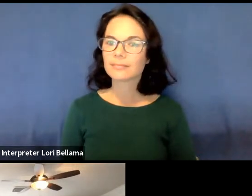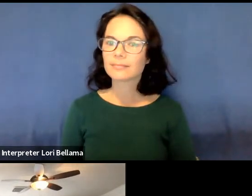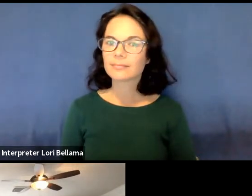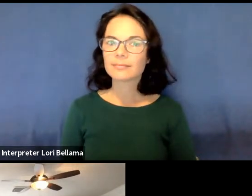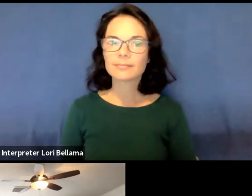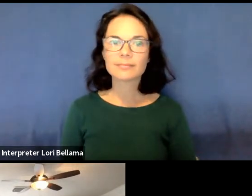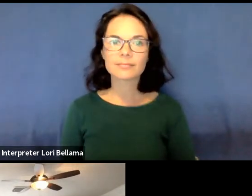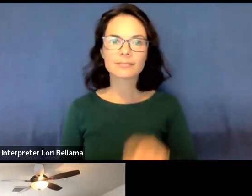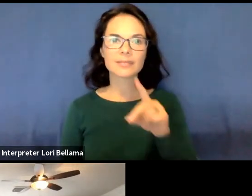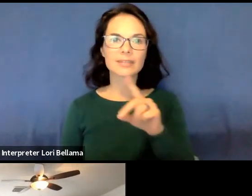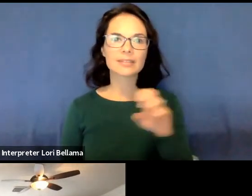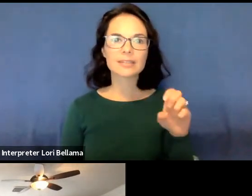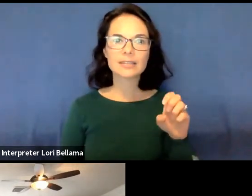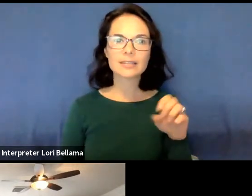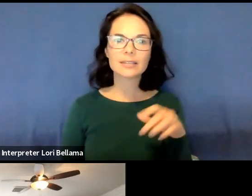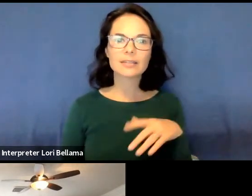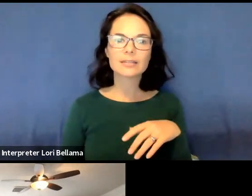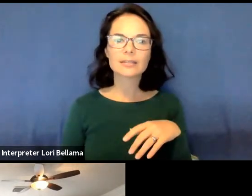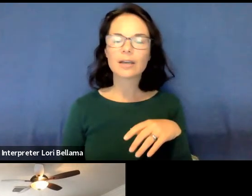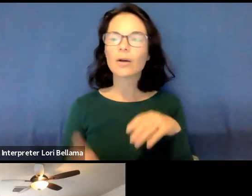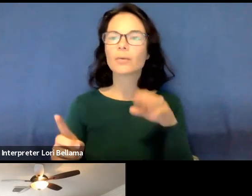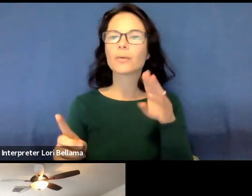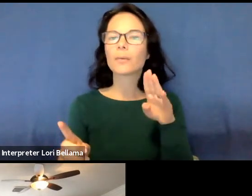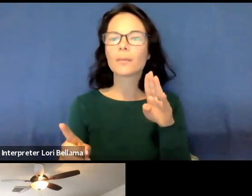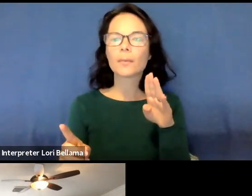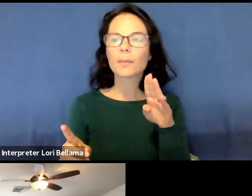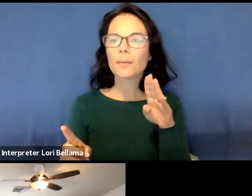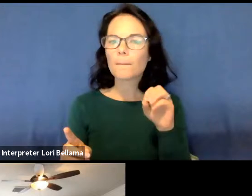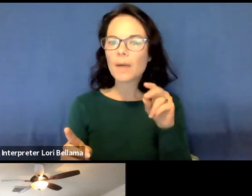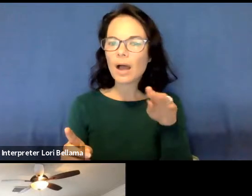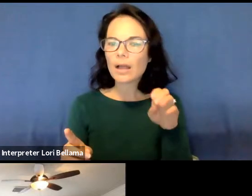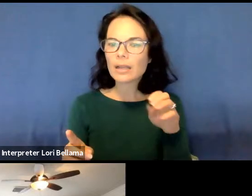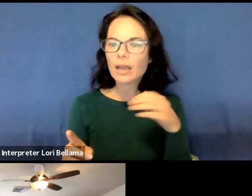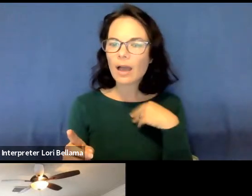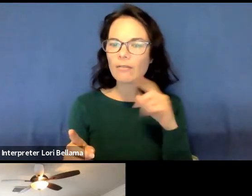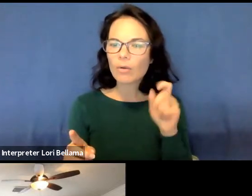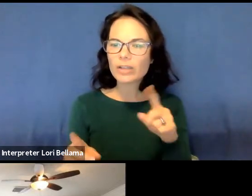Bonnie had a question in the chat about the GE packages.